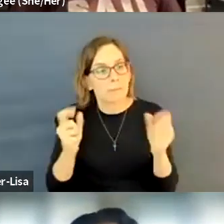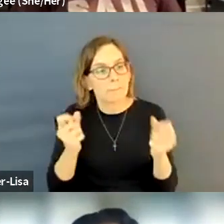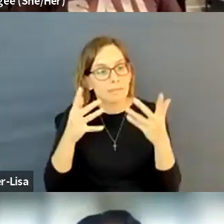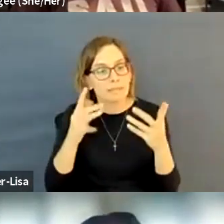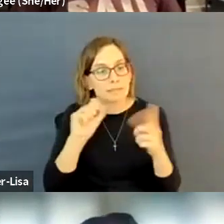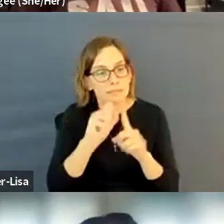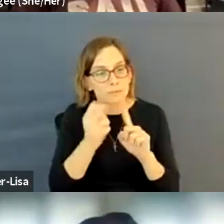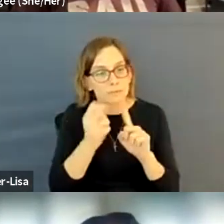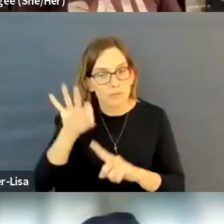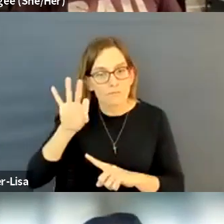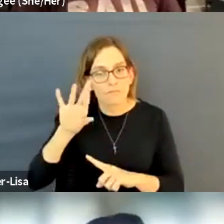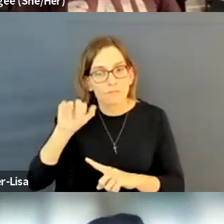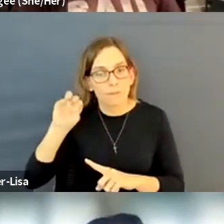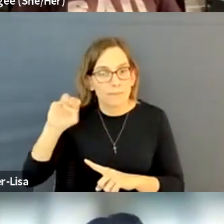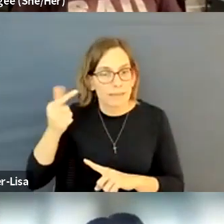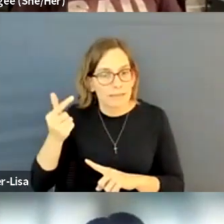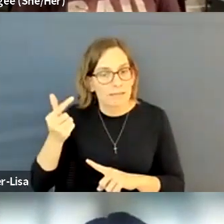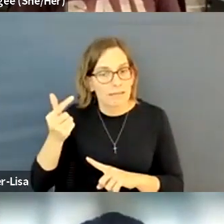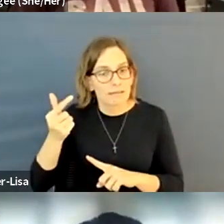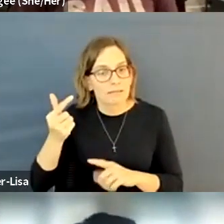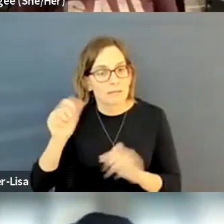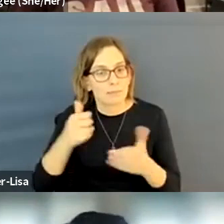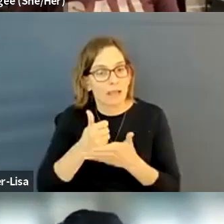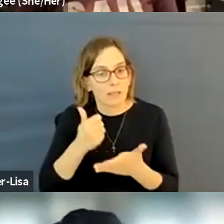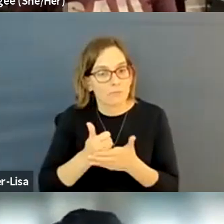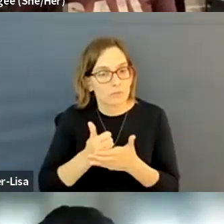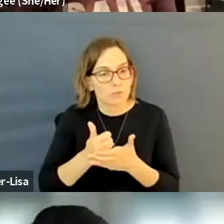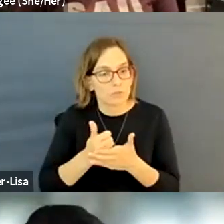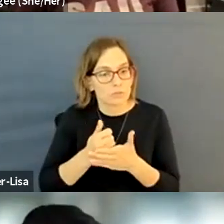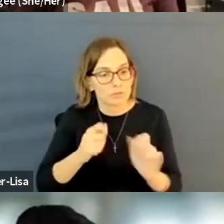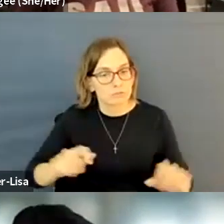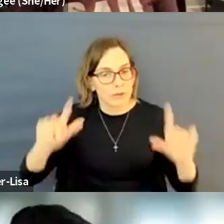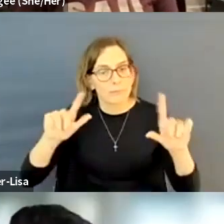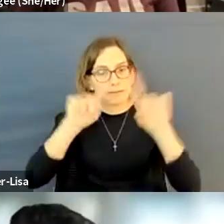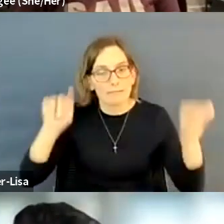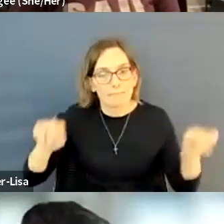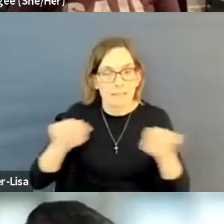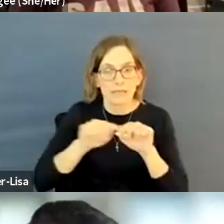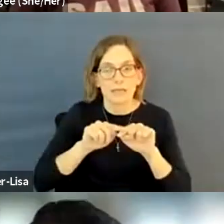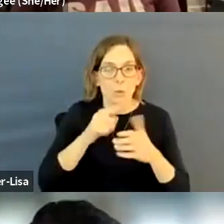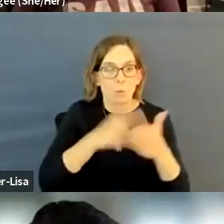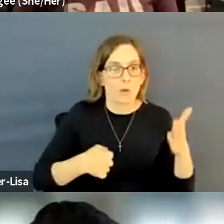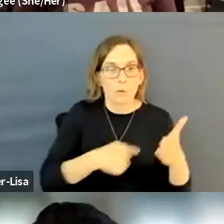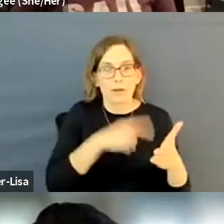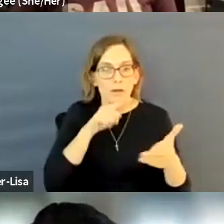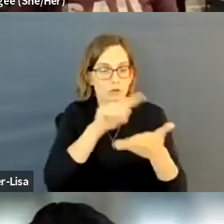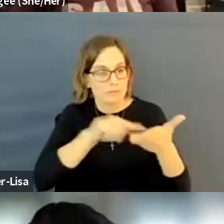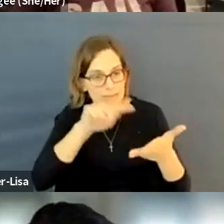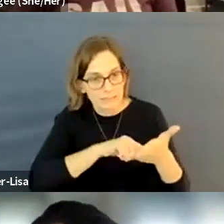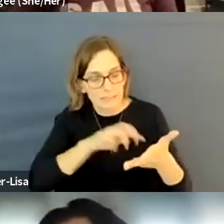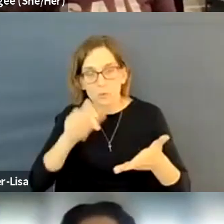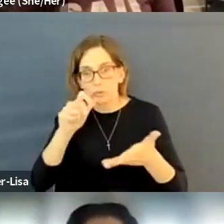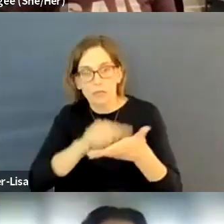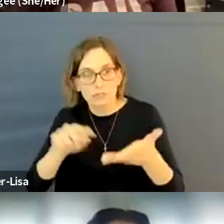can be helpful. You know, framing a discussion, making sure that it's clear what we are critiquing, what we aren't critiquing. You